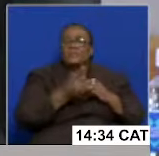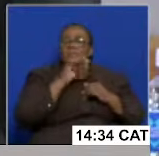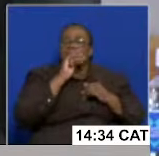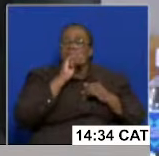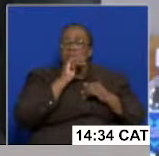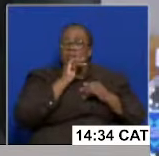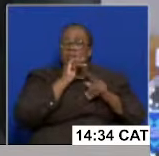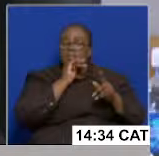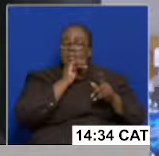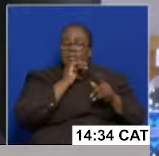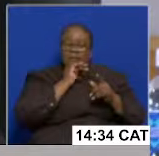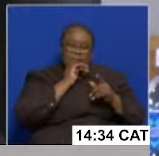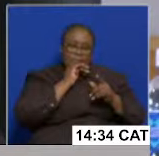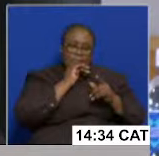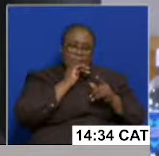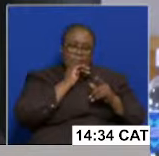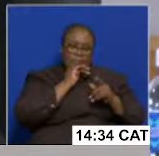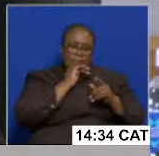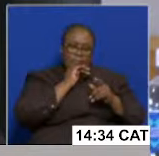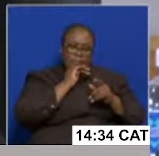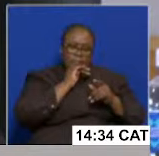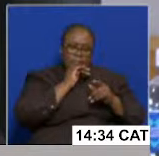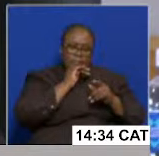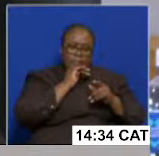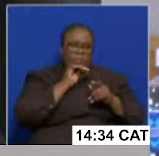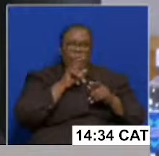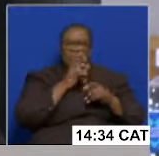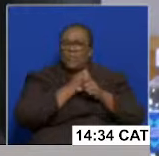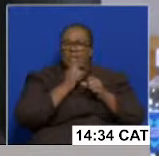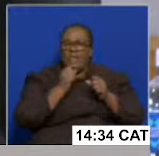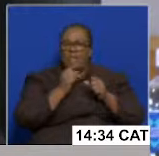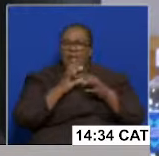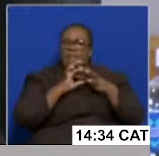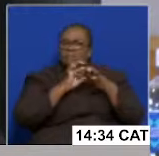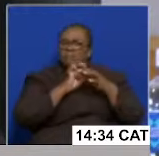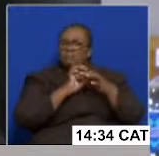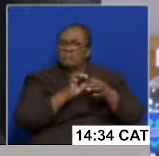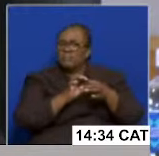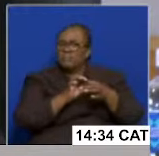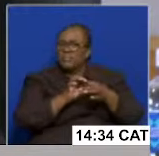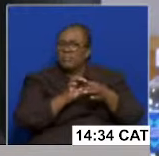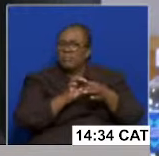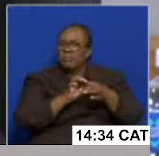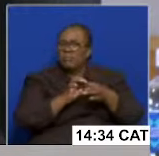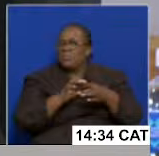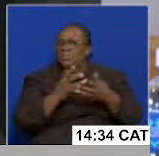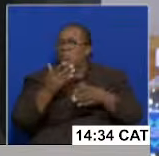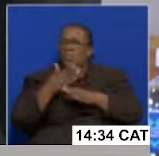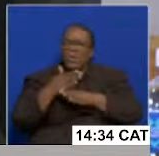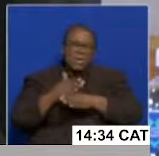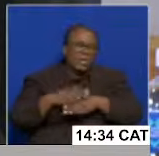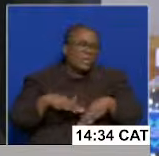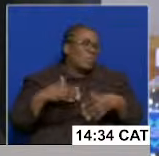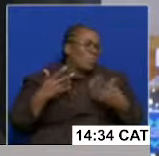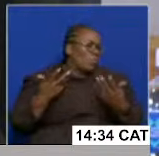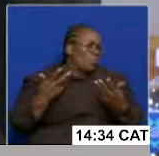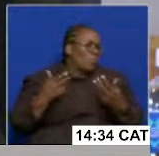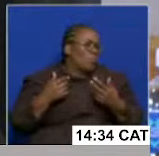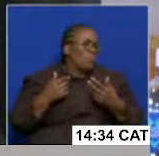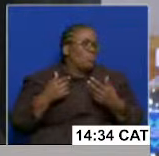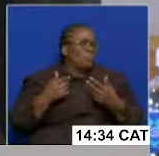that you've never had relationships, whether working or otherwise, with the police at